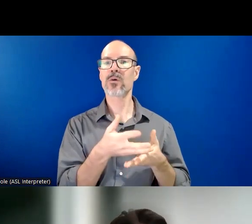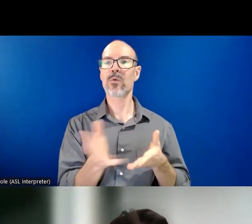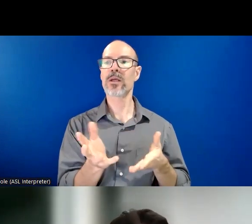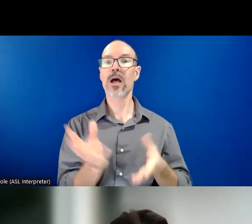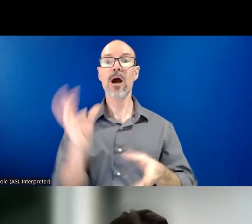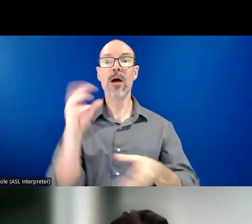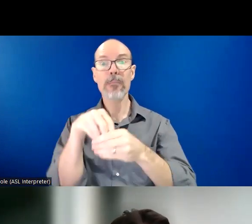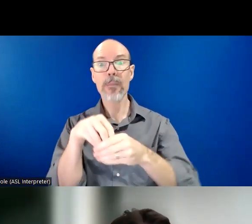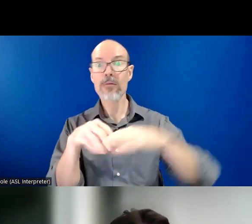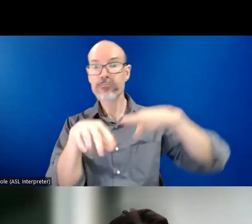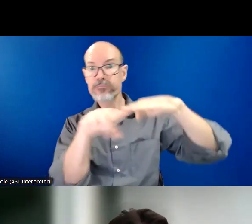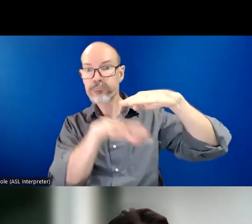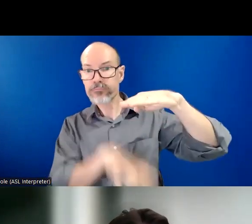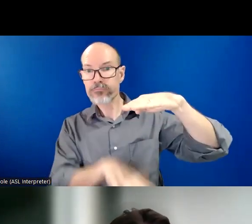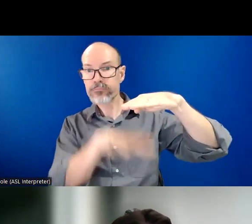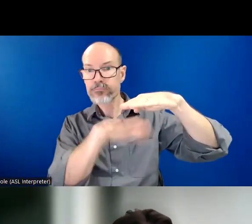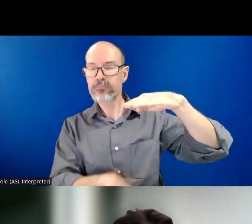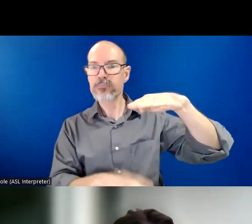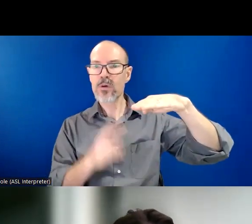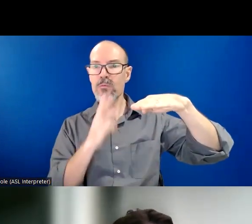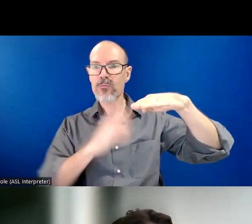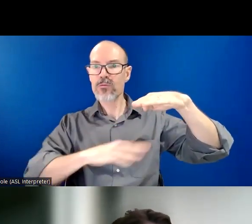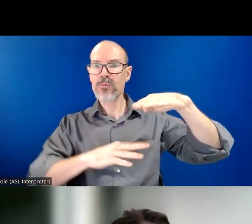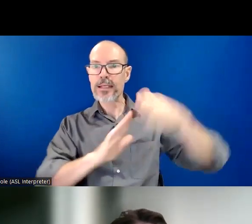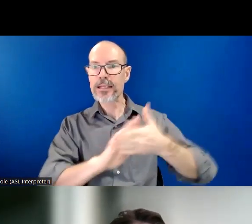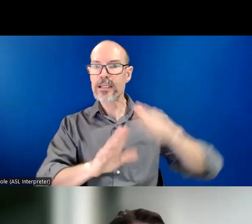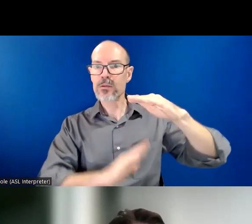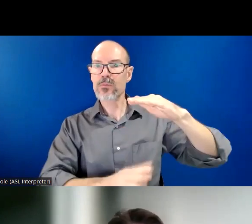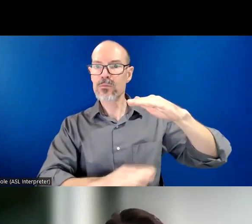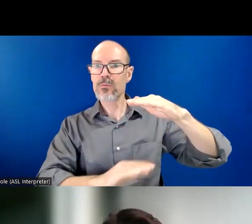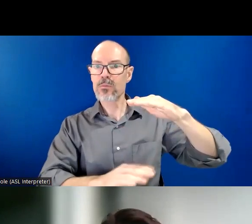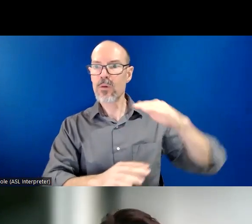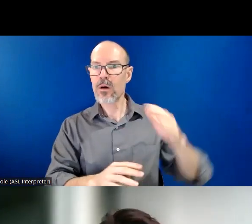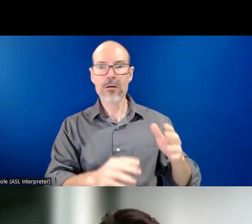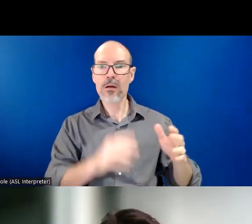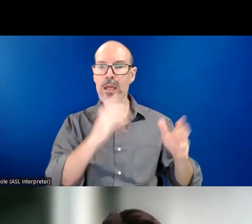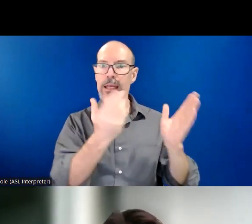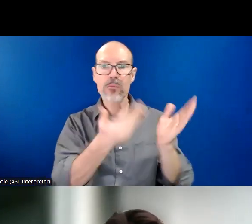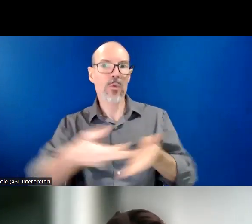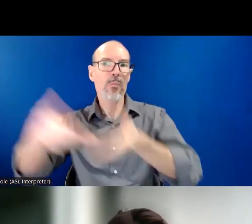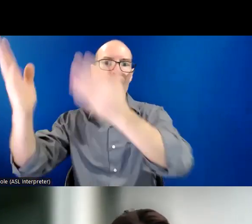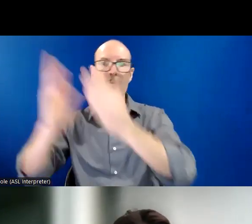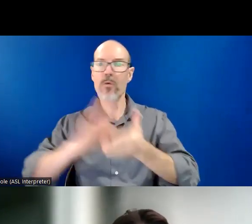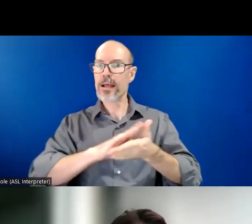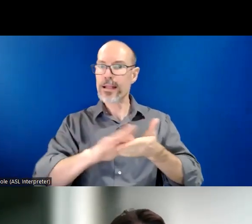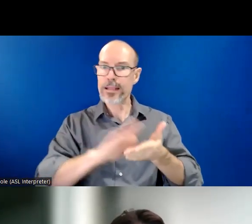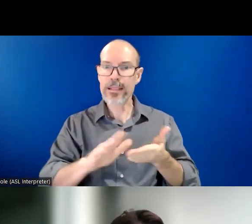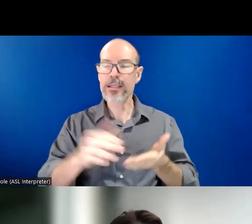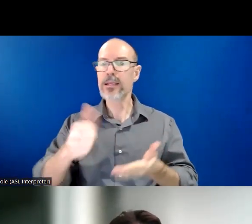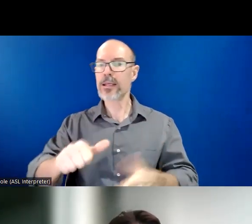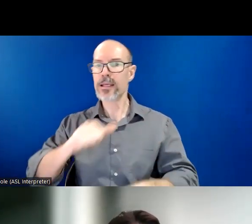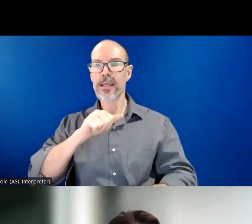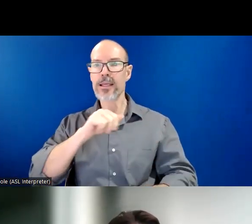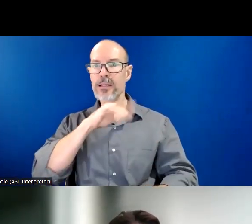contaminants under a certain threshold, rather than ship out all of the contaminated materials or explore any